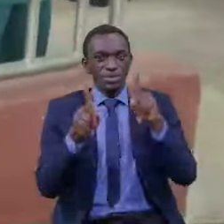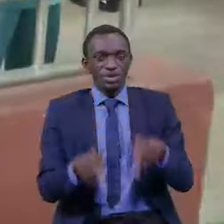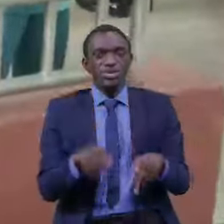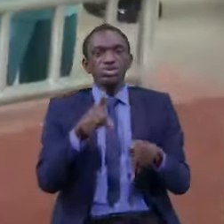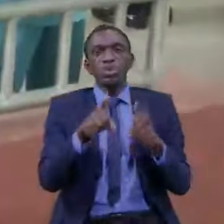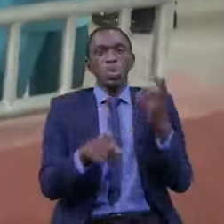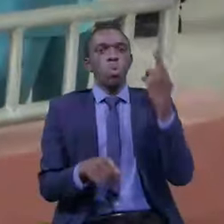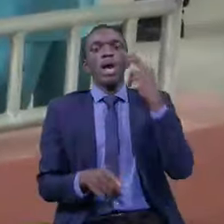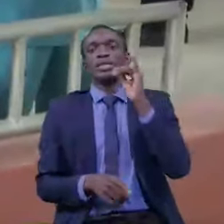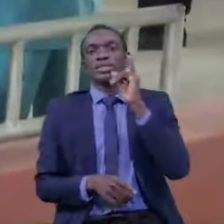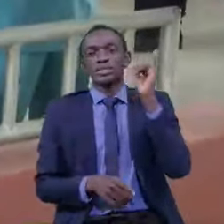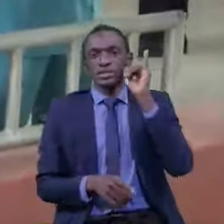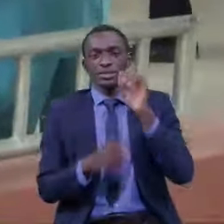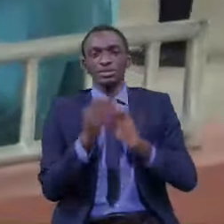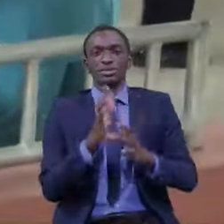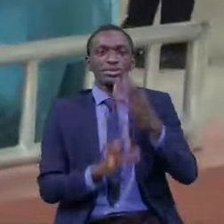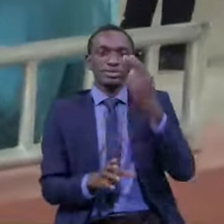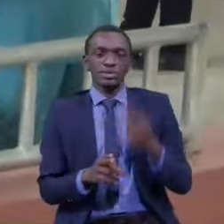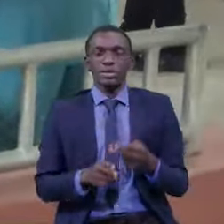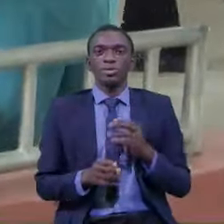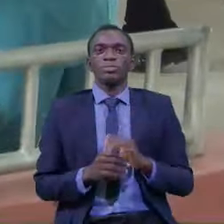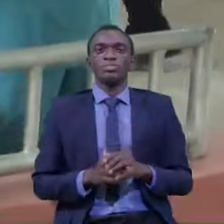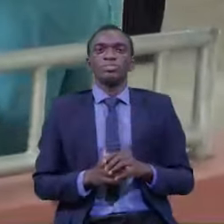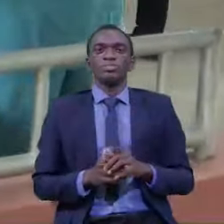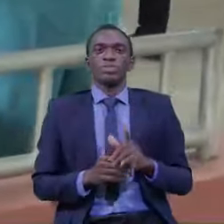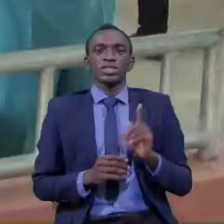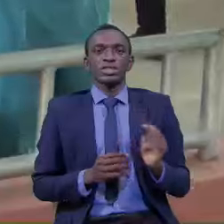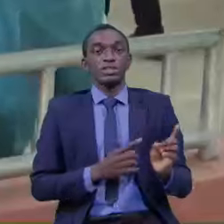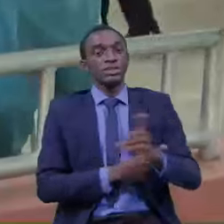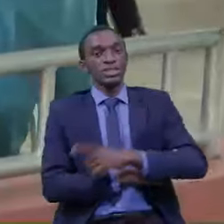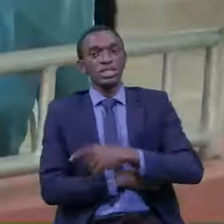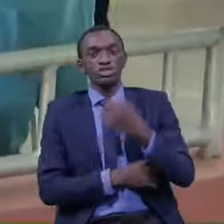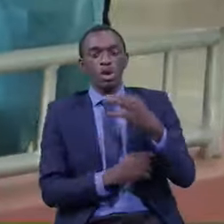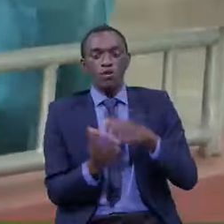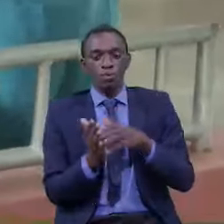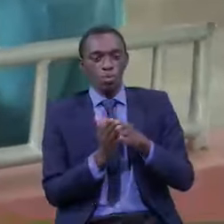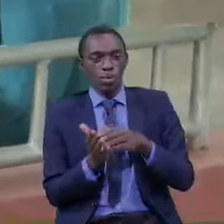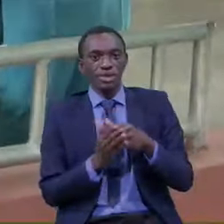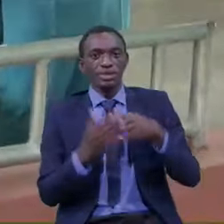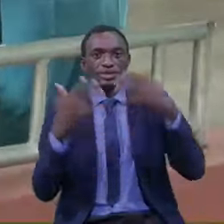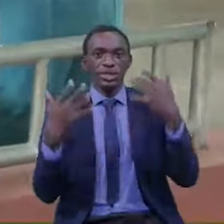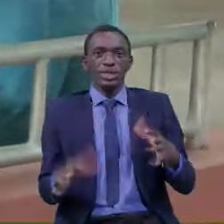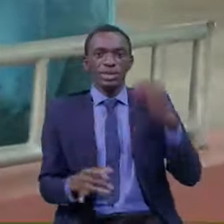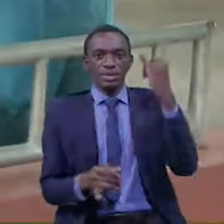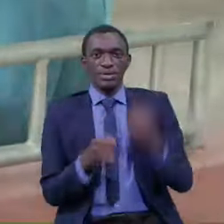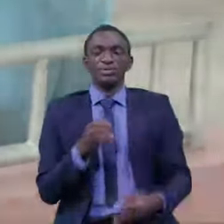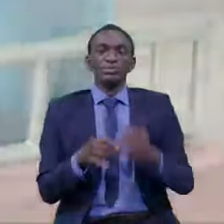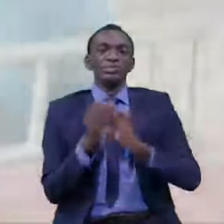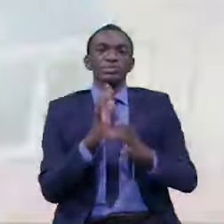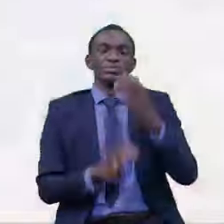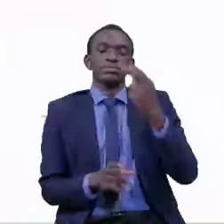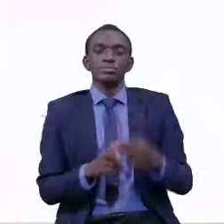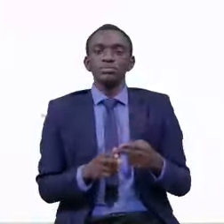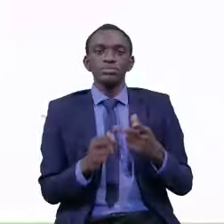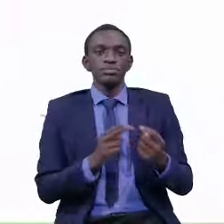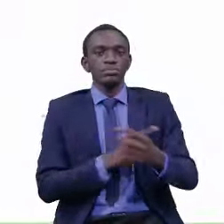yesterday. The days of weakness are ended. The days of